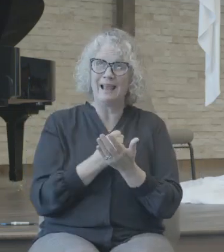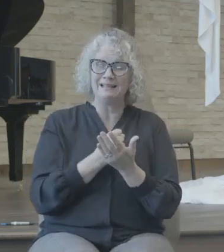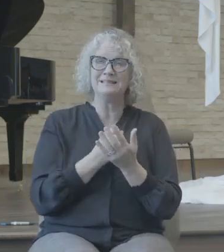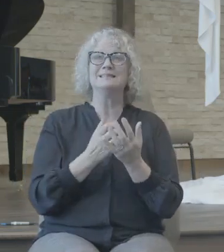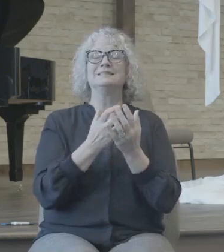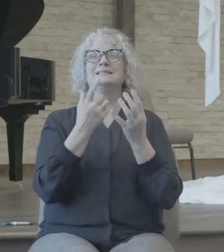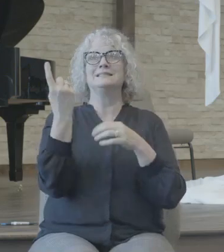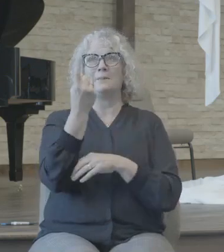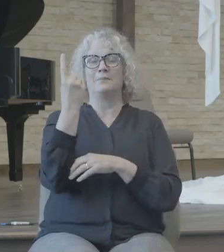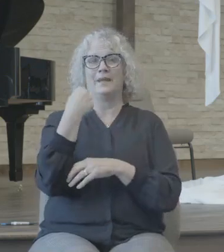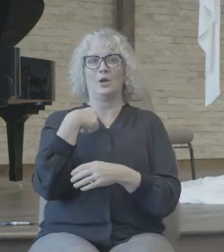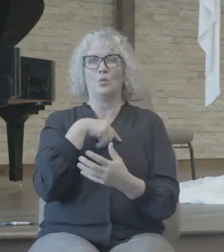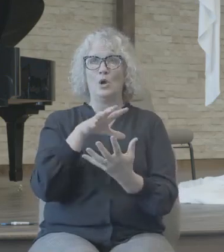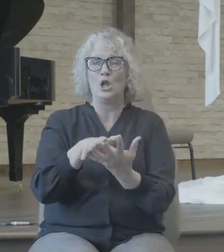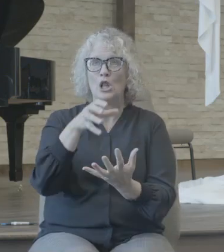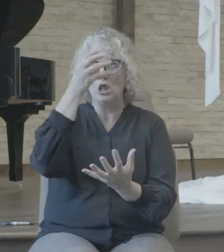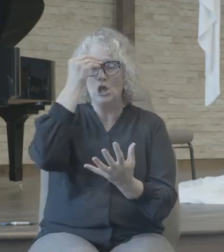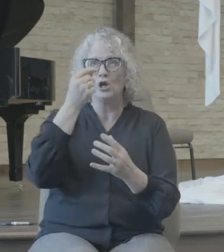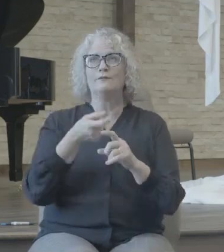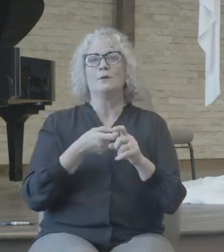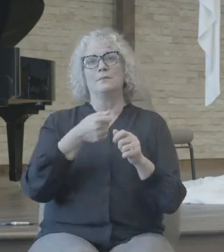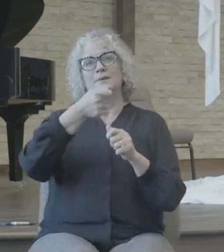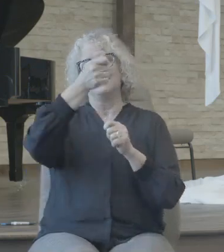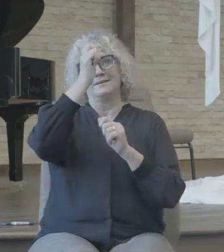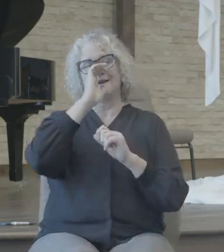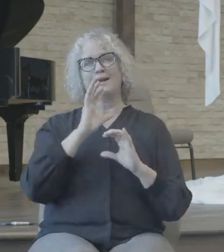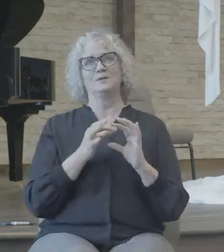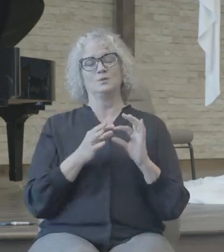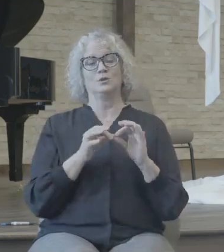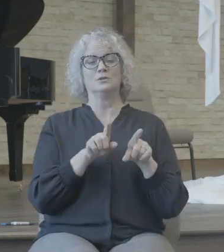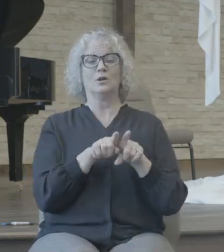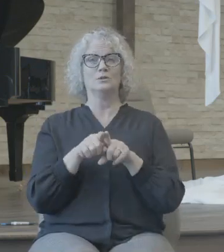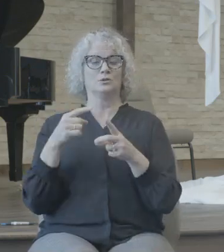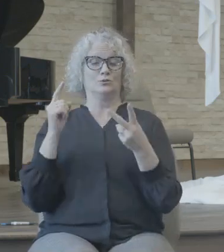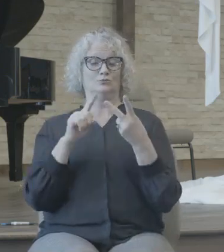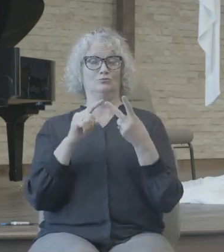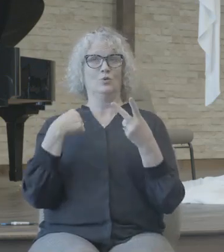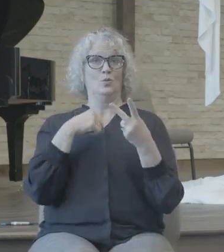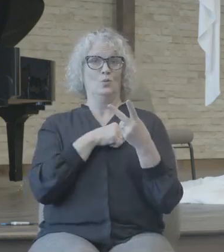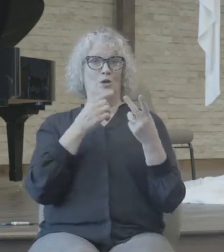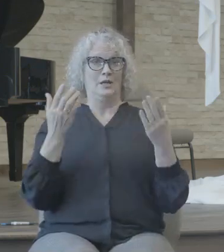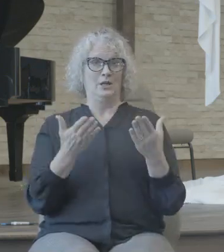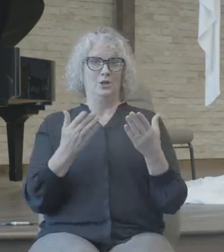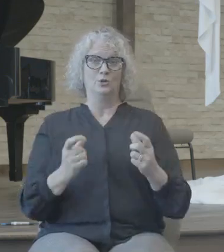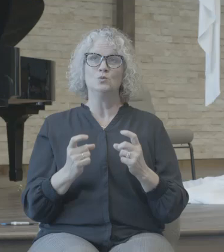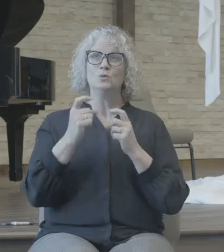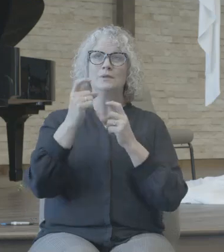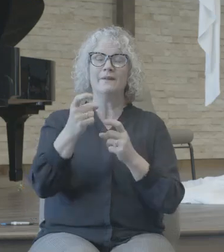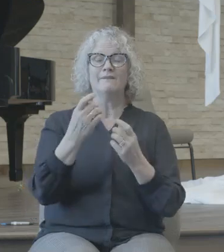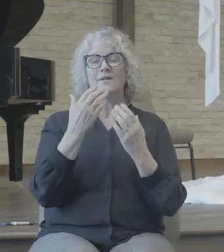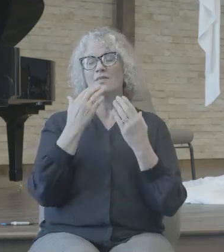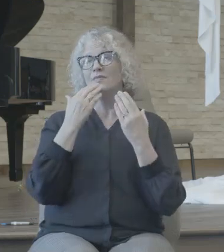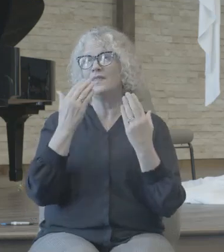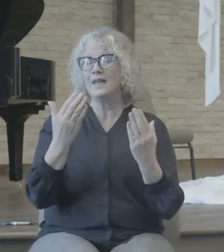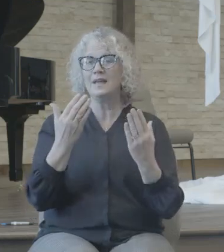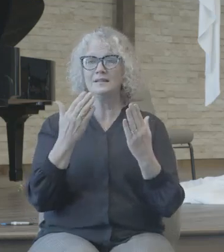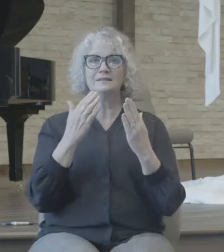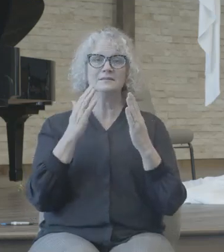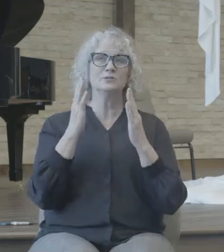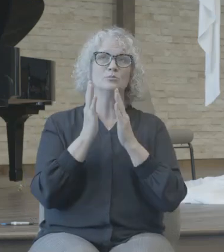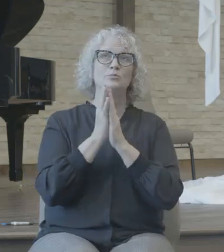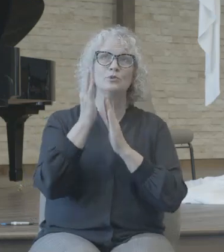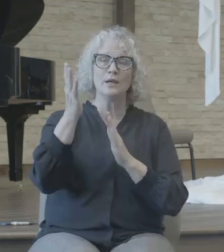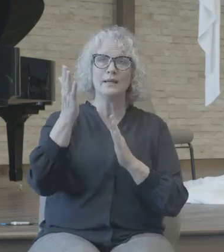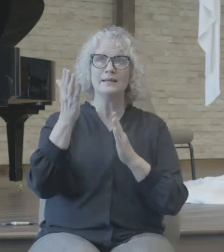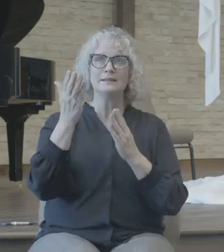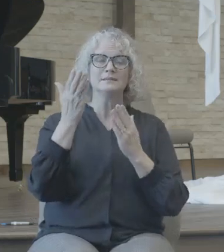Word. We're also here, though, to give. We're to give our thanks and praise to